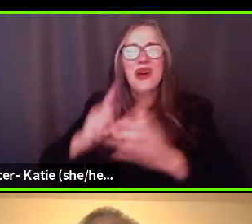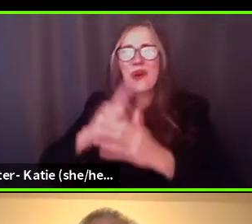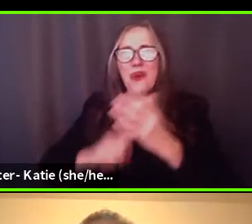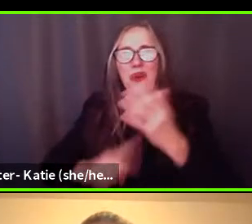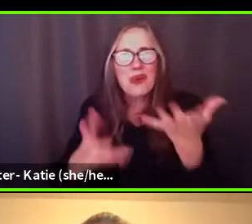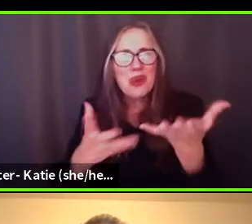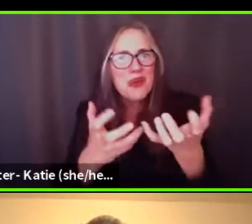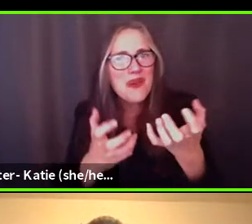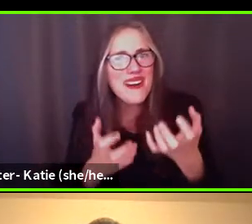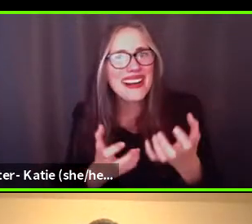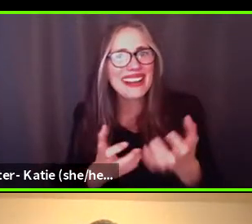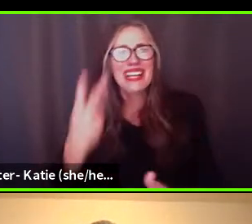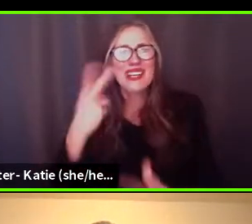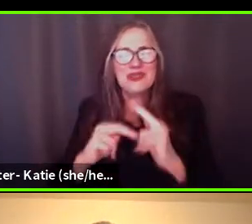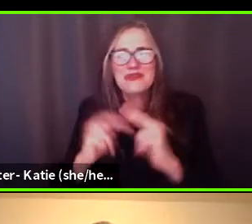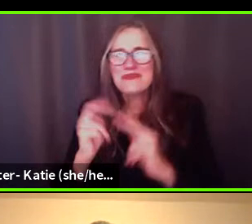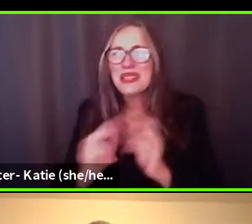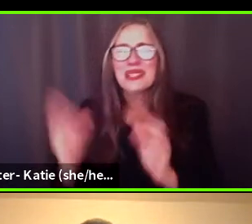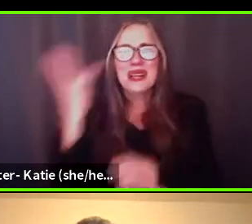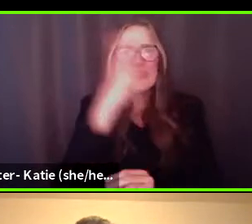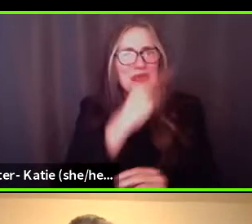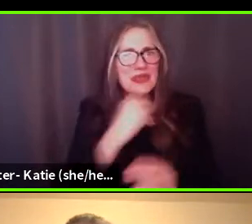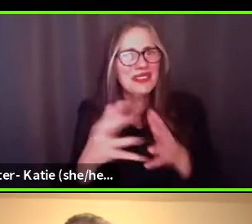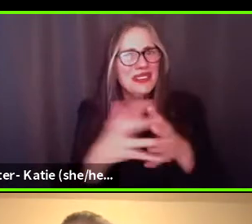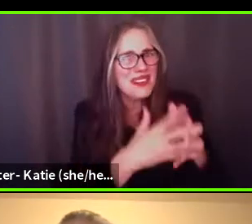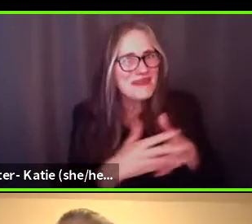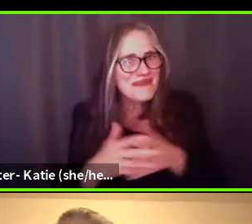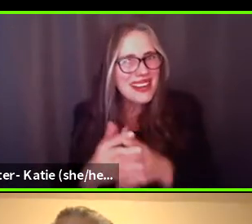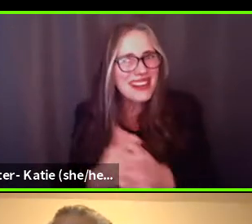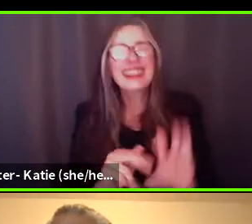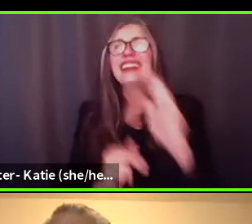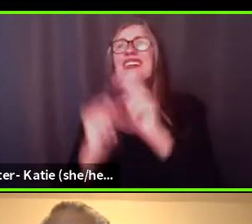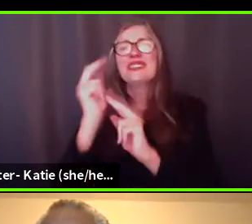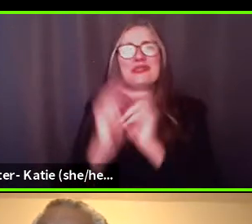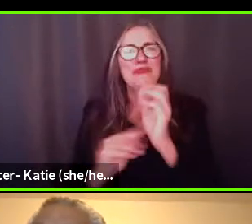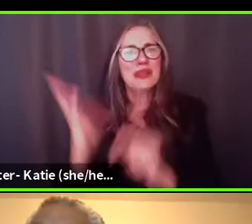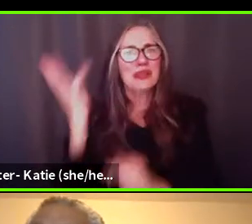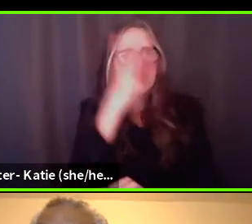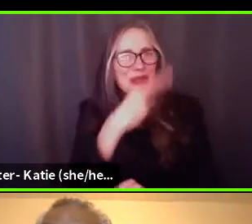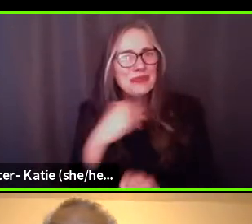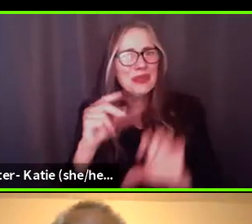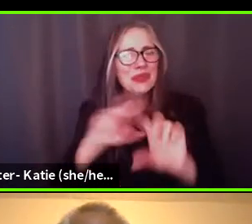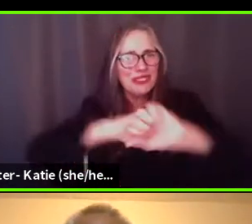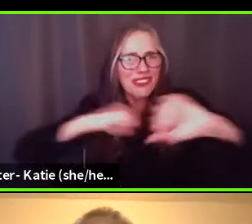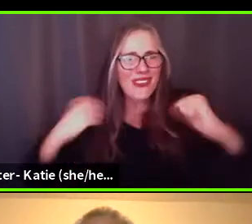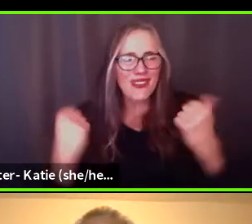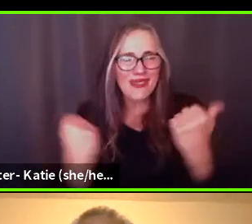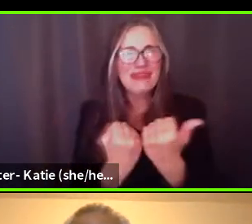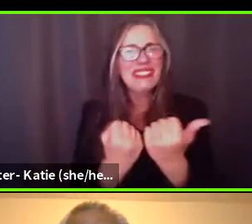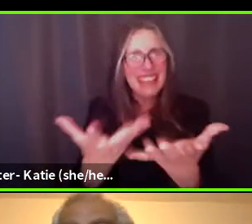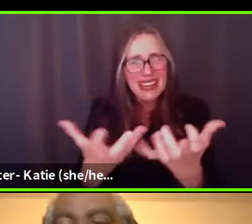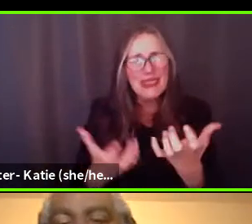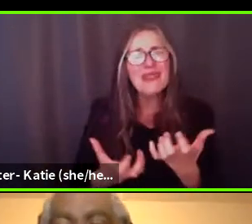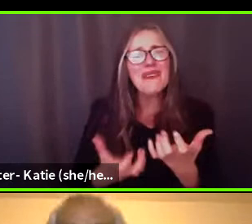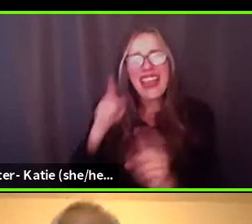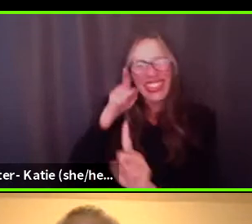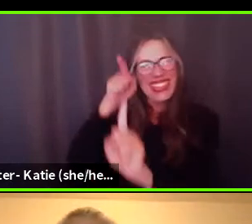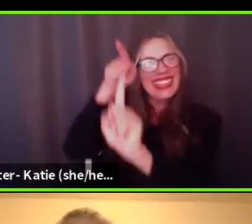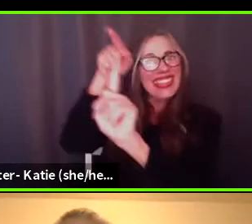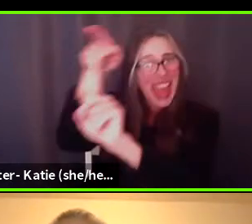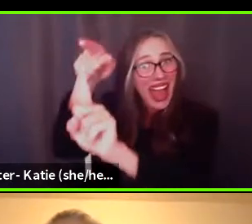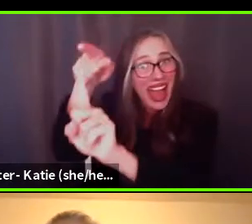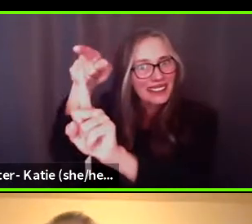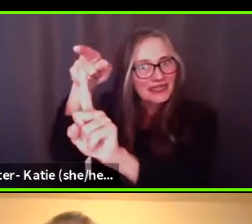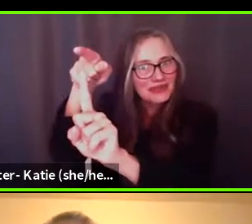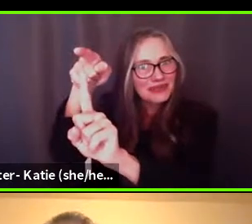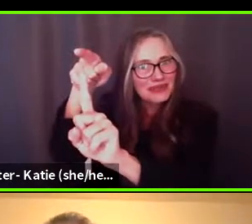what that looks like and i know we're all striving towards that and this history and kind of are you know in complicated